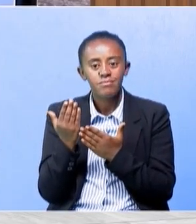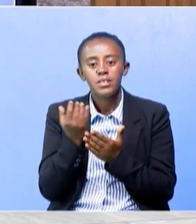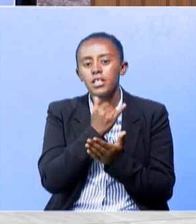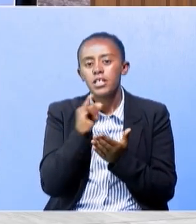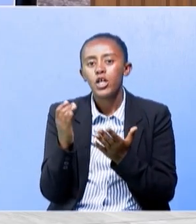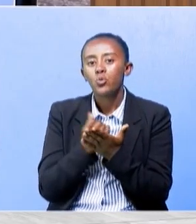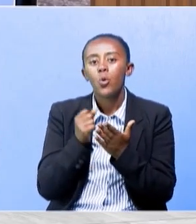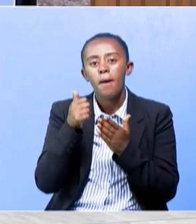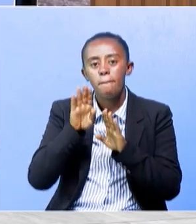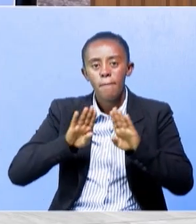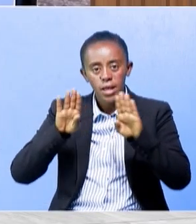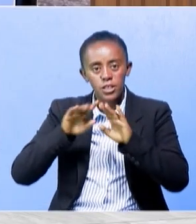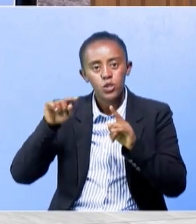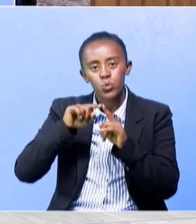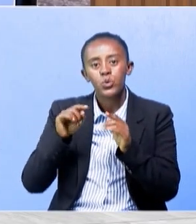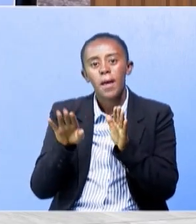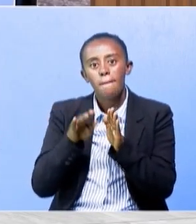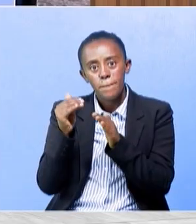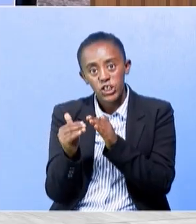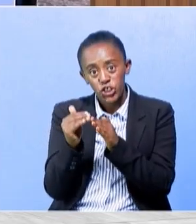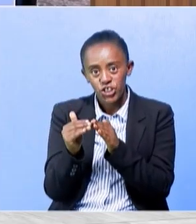They took a bus to the beach.